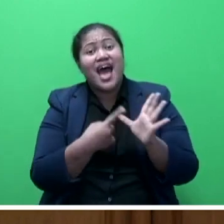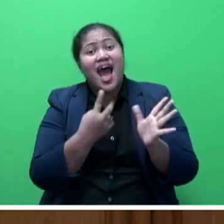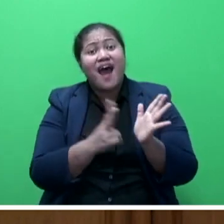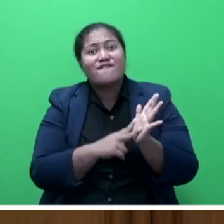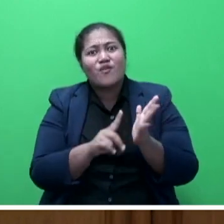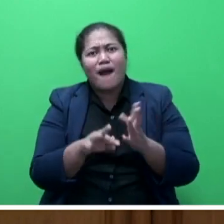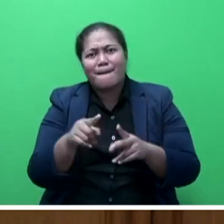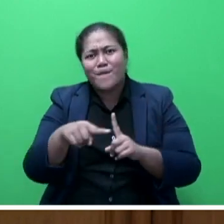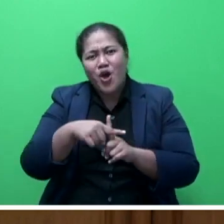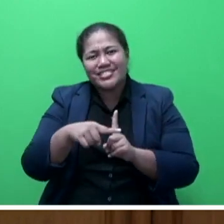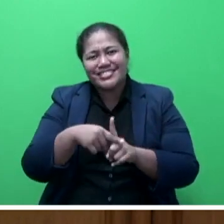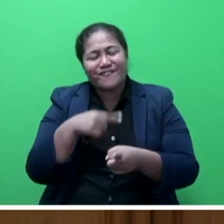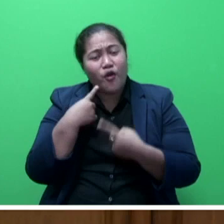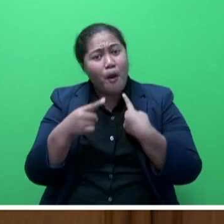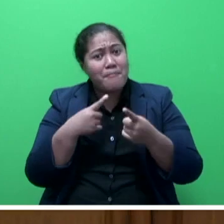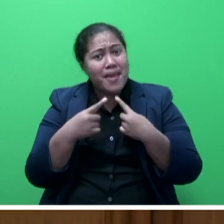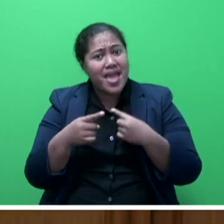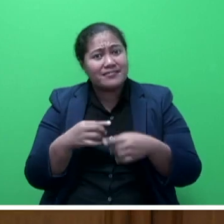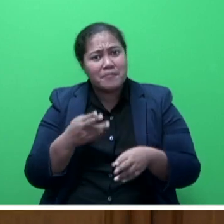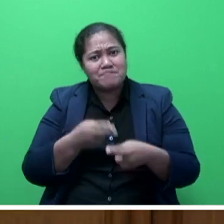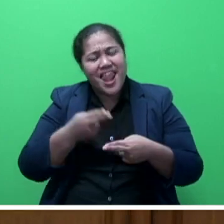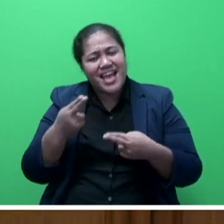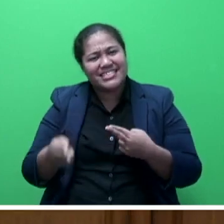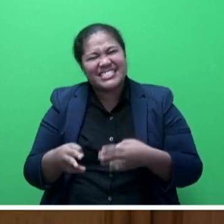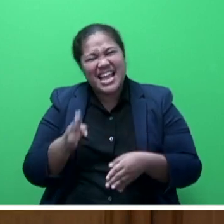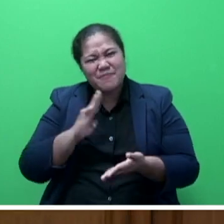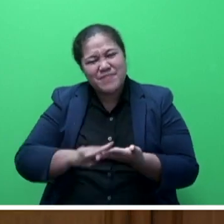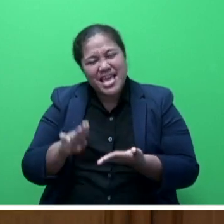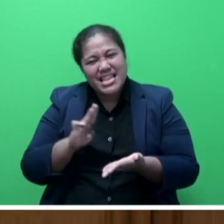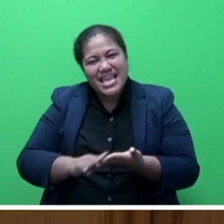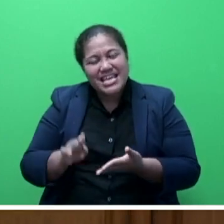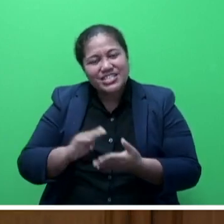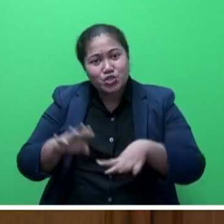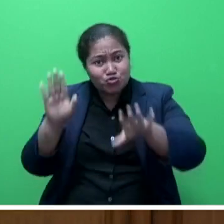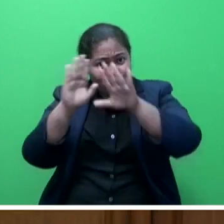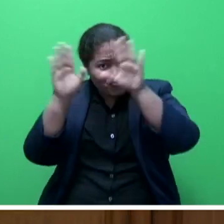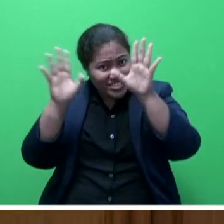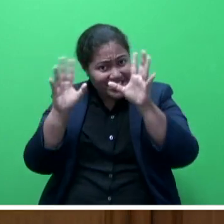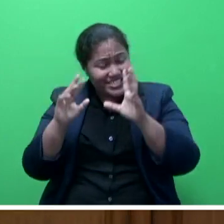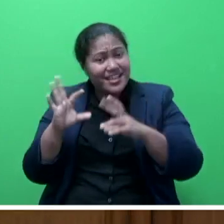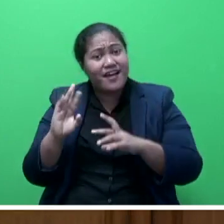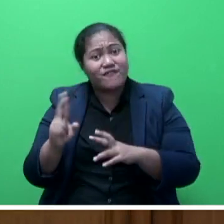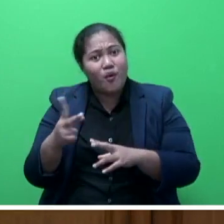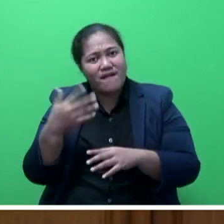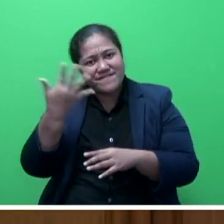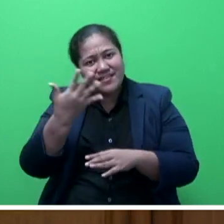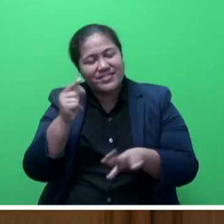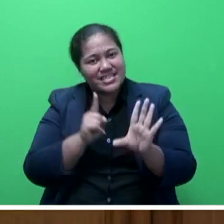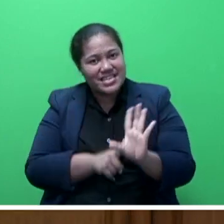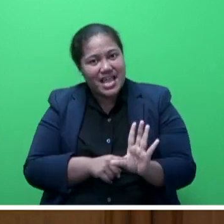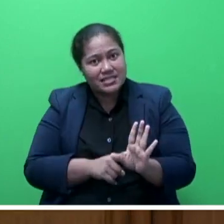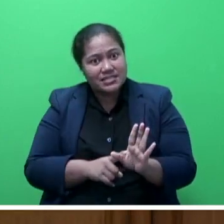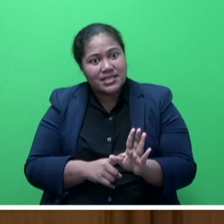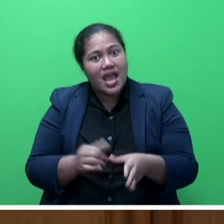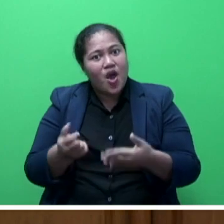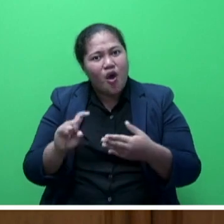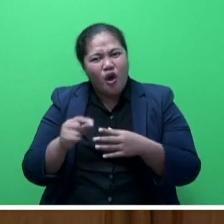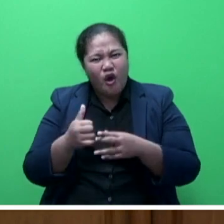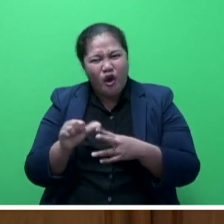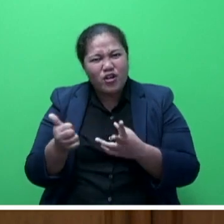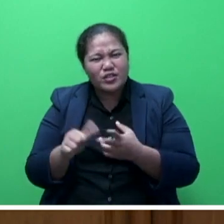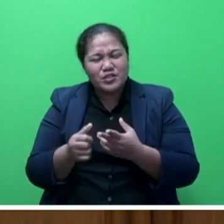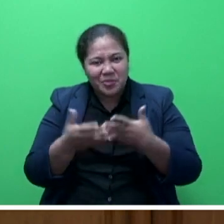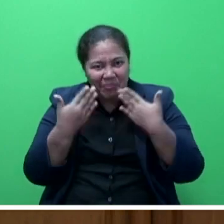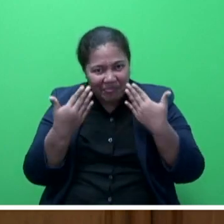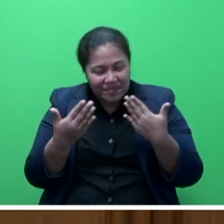million trees in 15 years initiative. I also commend him for spearheading his Matangali in this tree